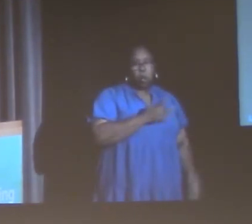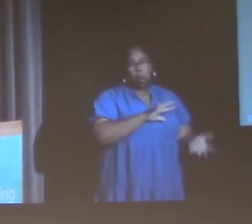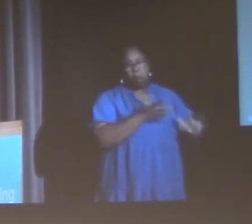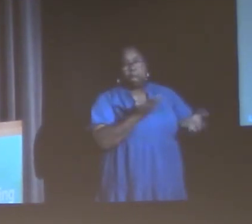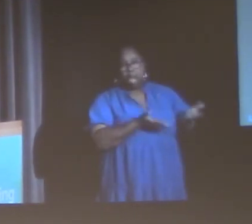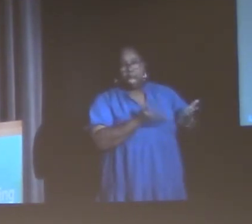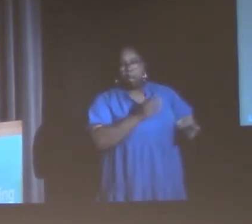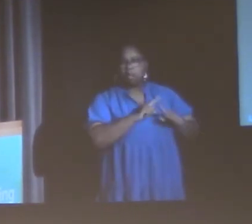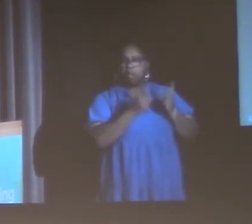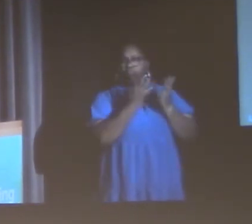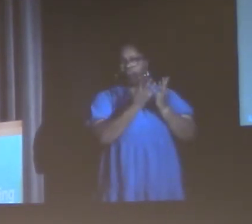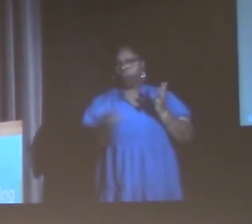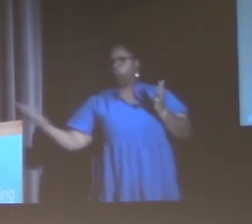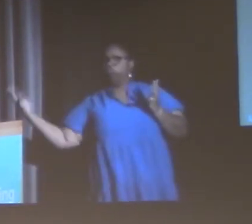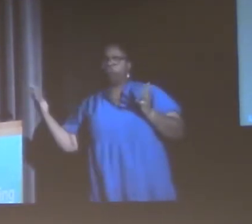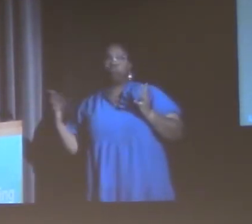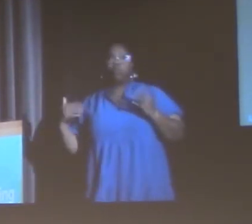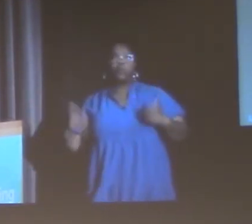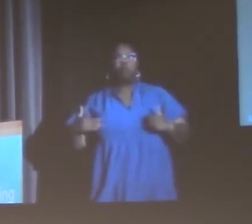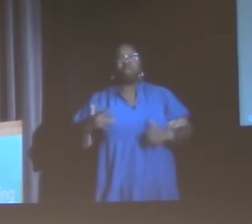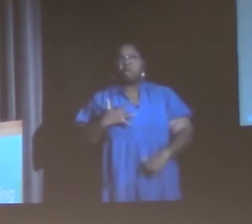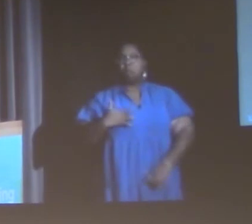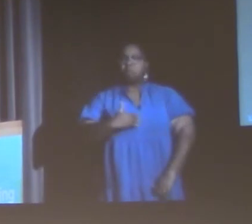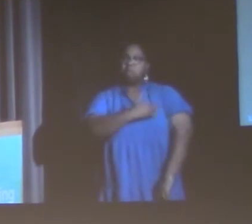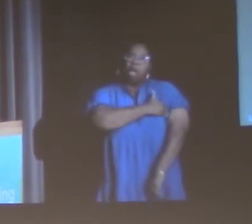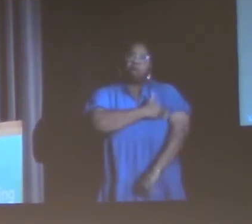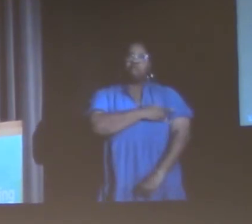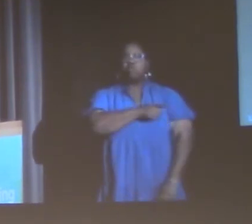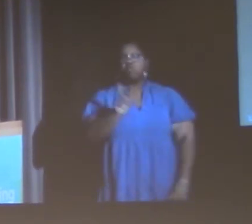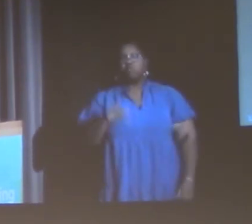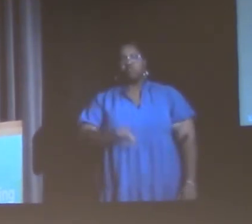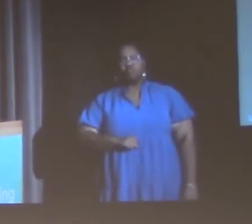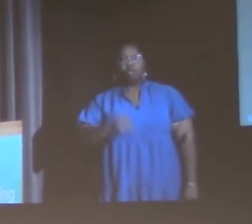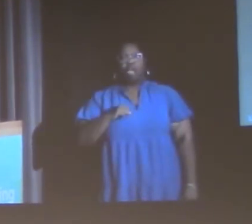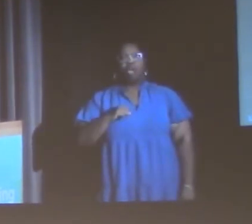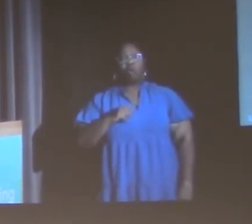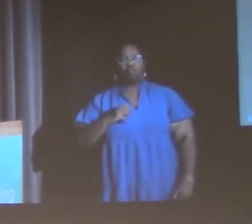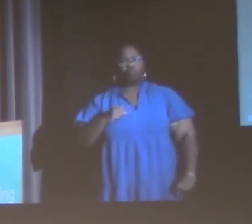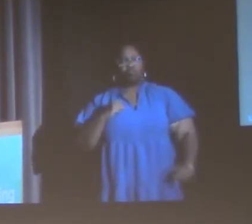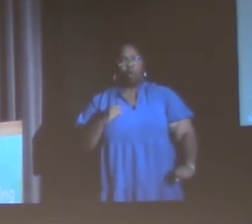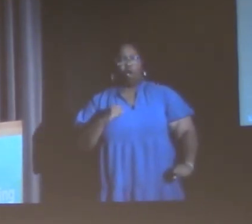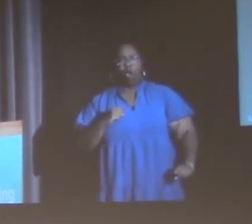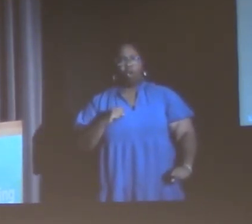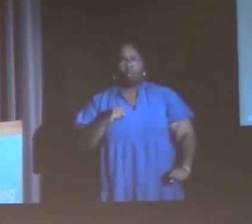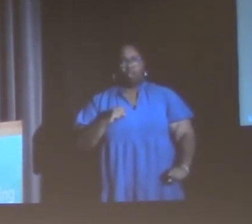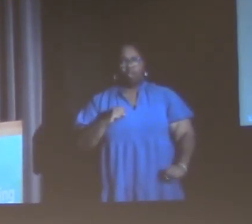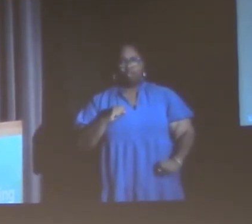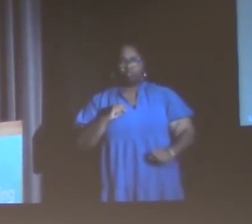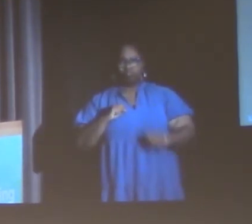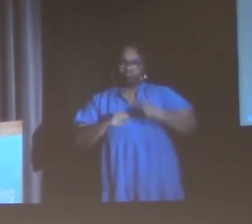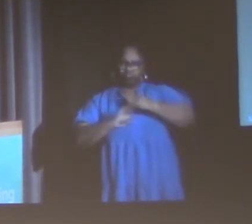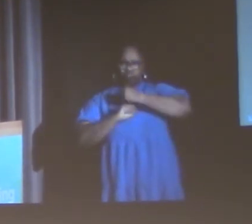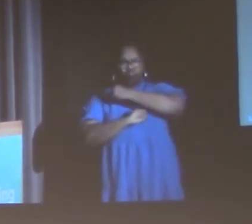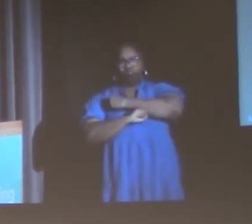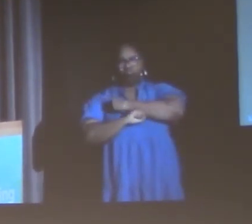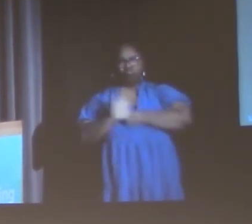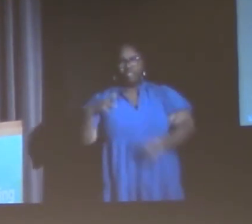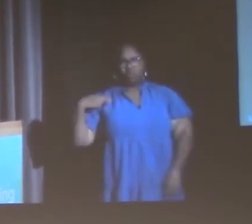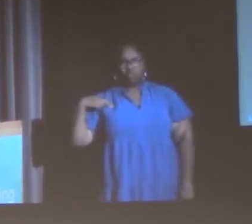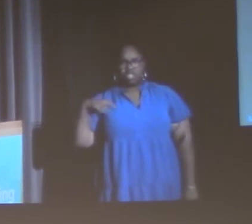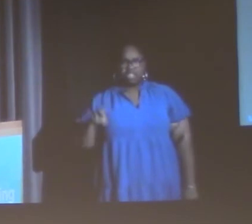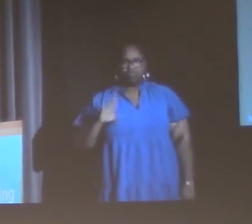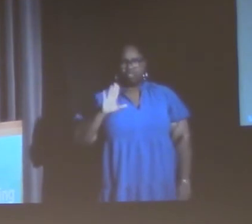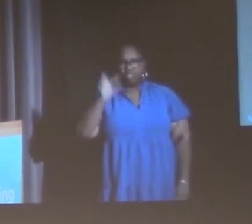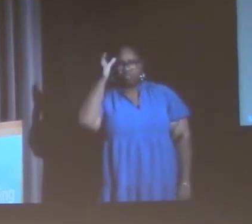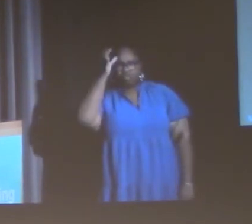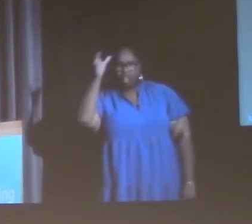You know, they were very proud, very strong in their ideology. They wanted to explain me what is it and